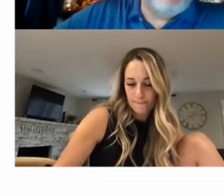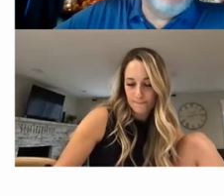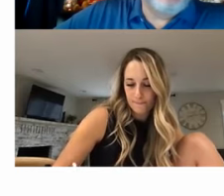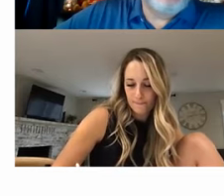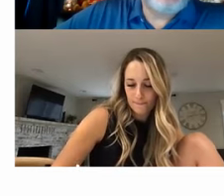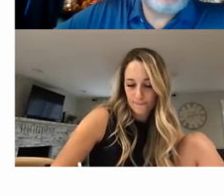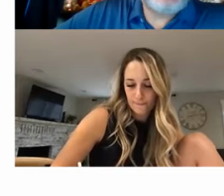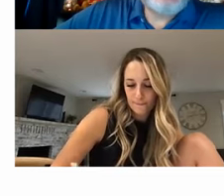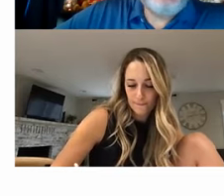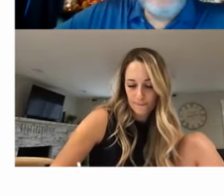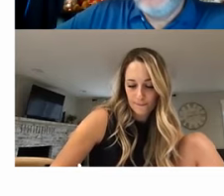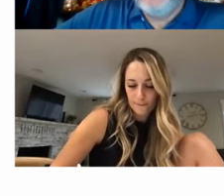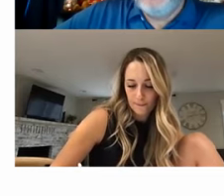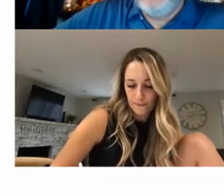by then.